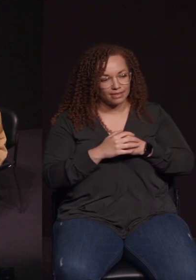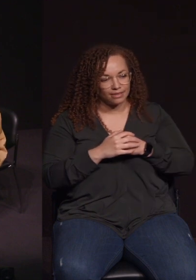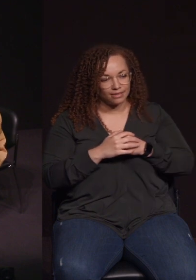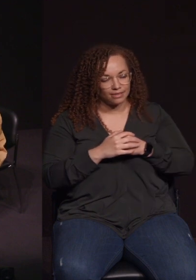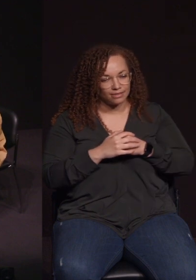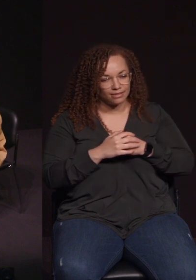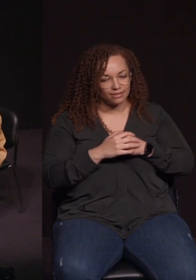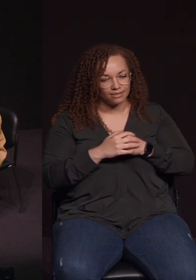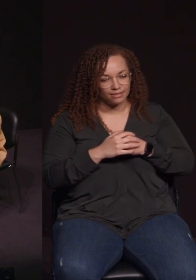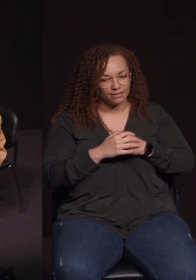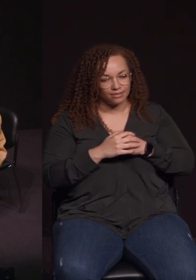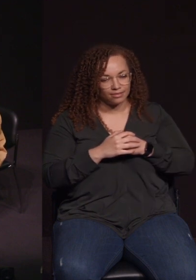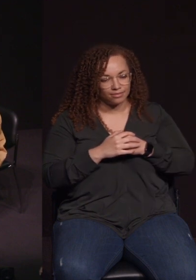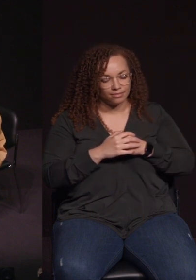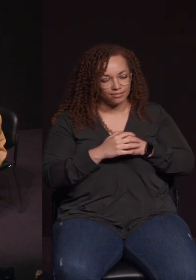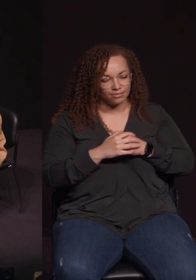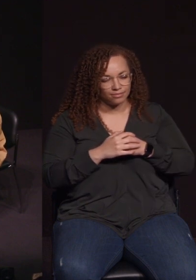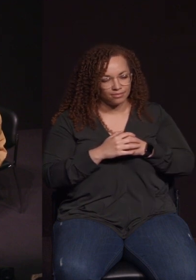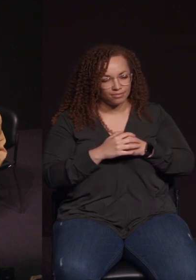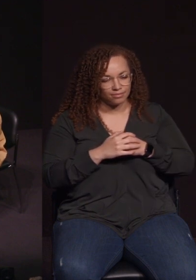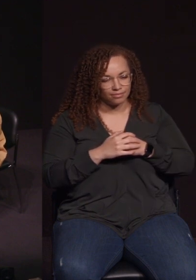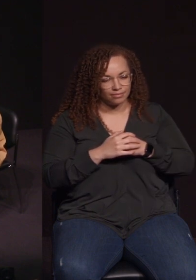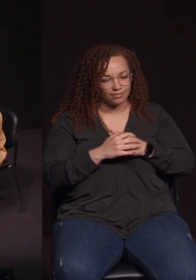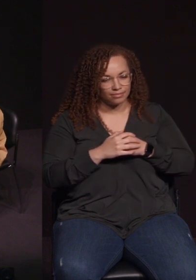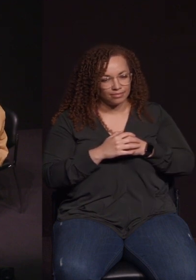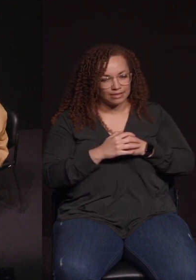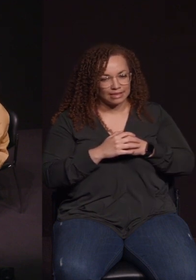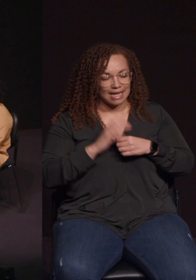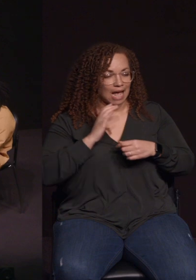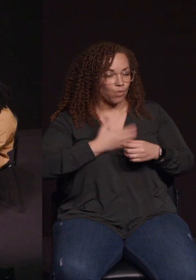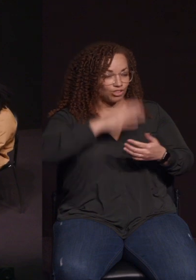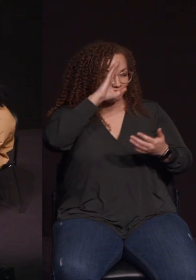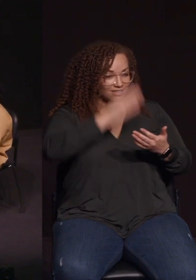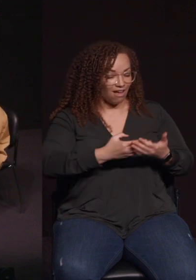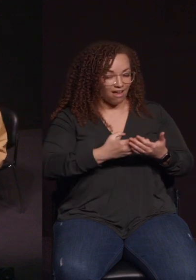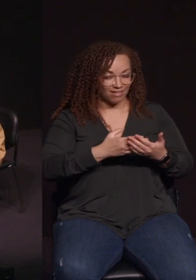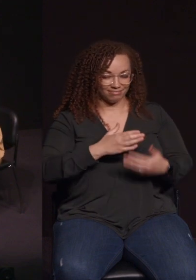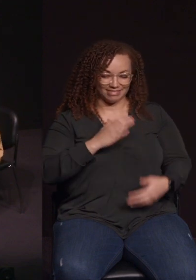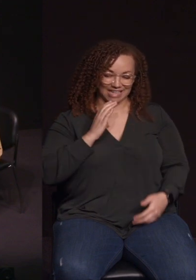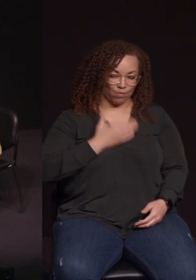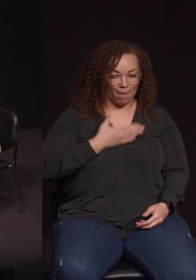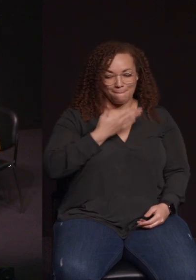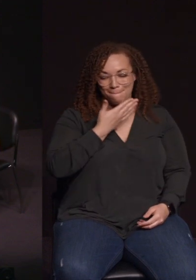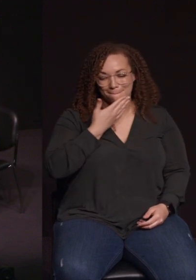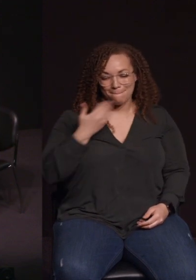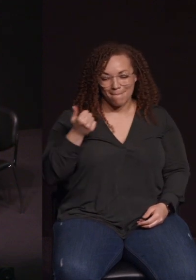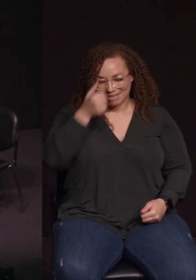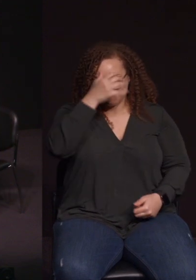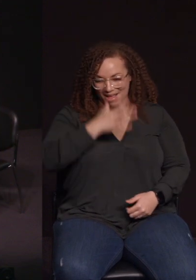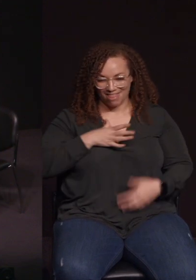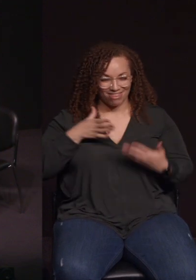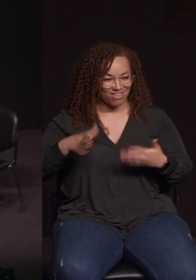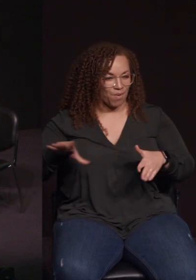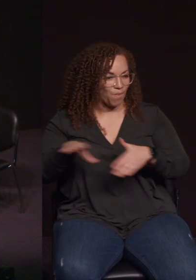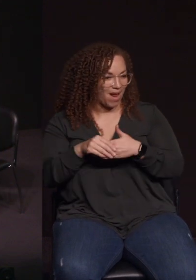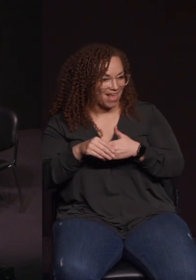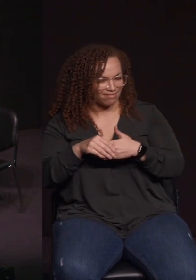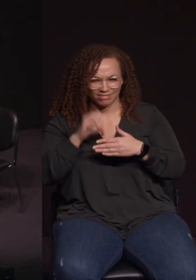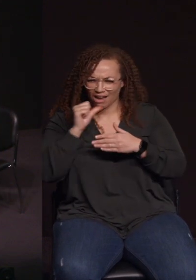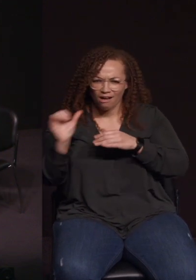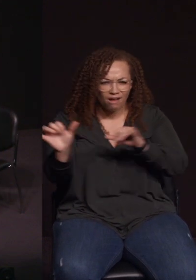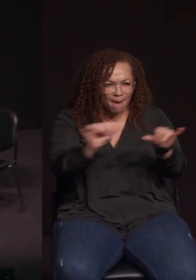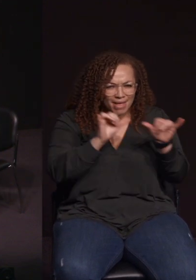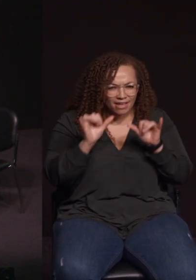elevated to the point where we have our son be our best man. Wow, Mike, after all these years, I didn't realize